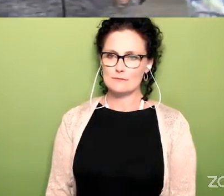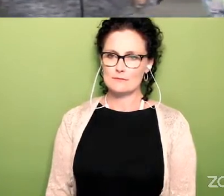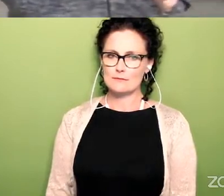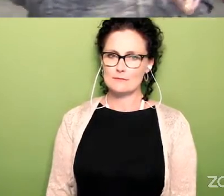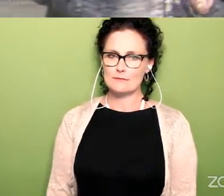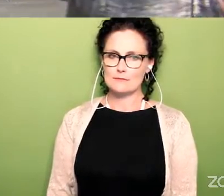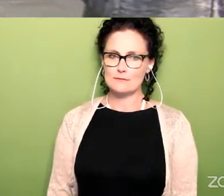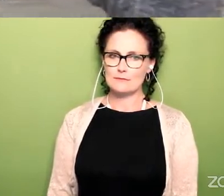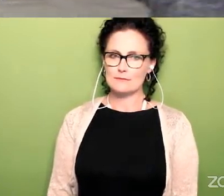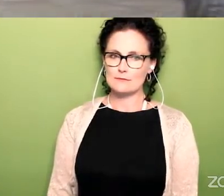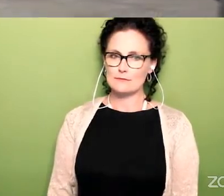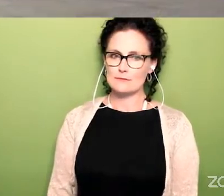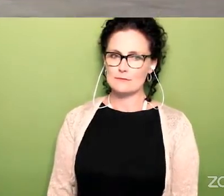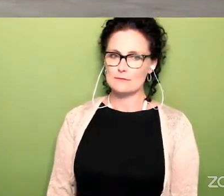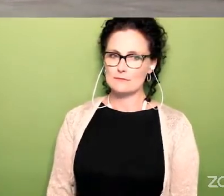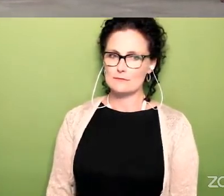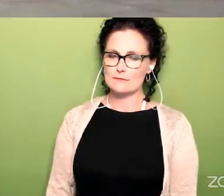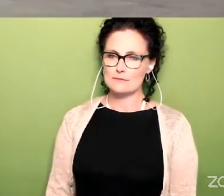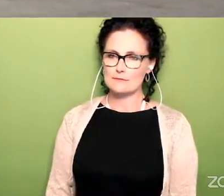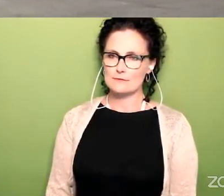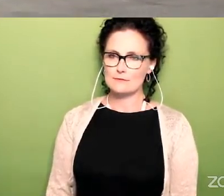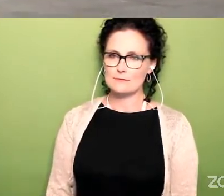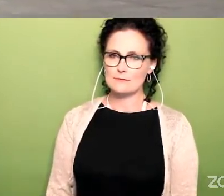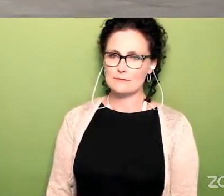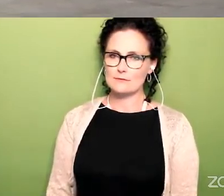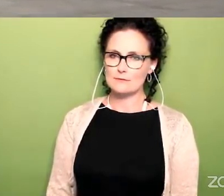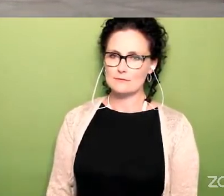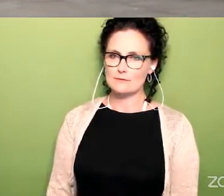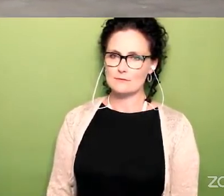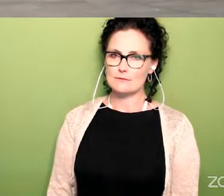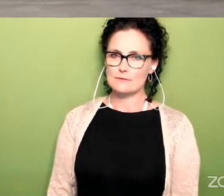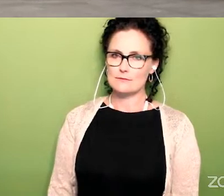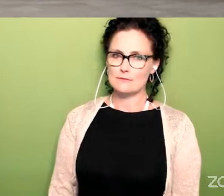Just stand either side so it leaves a gap, please.